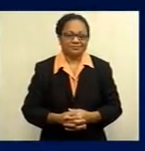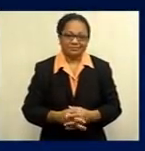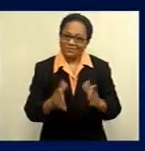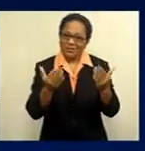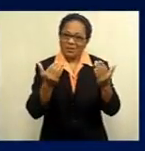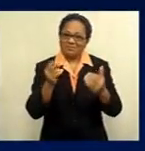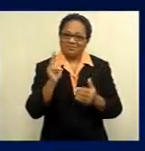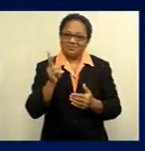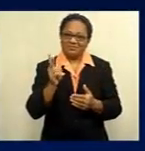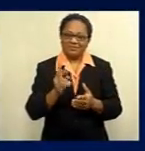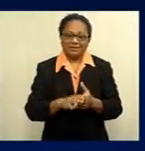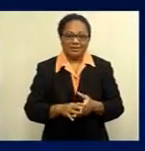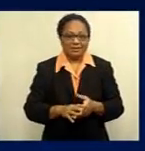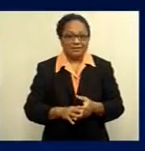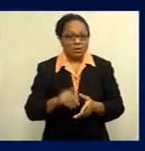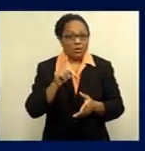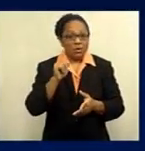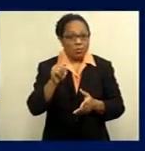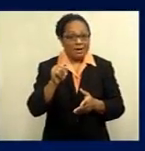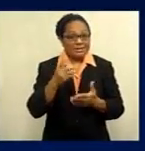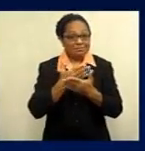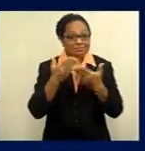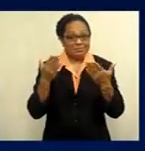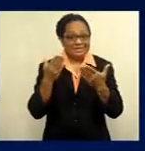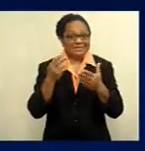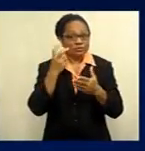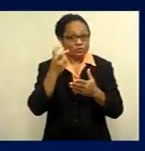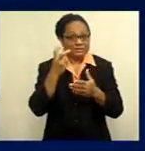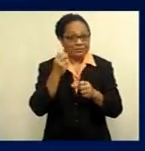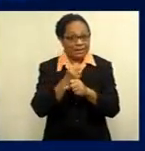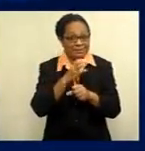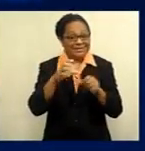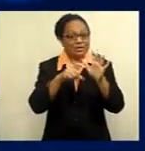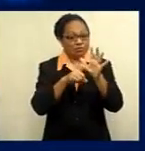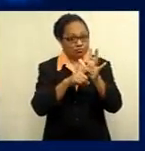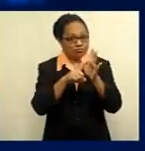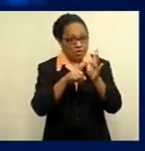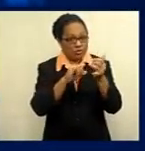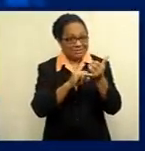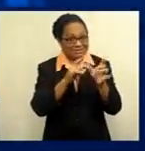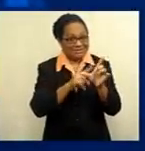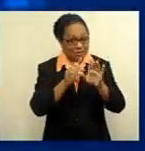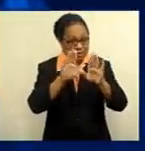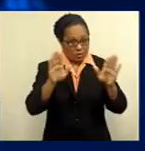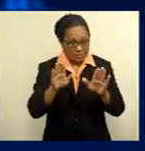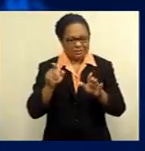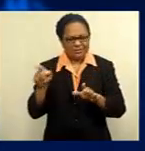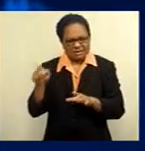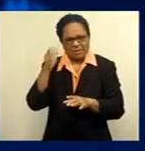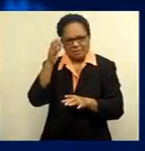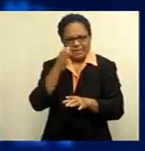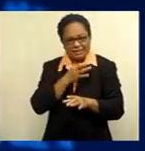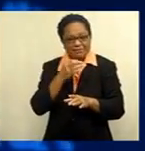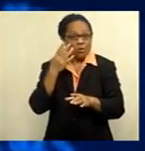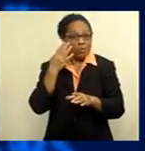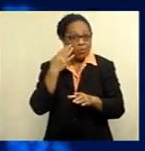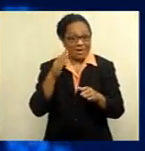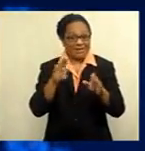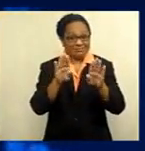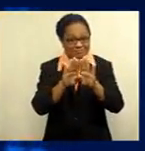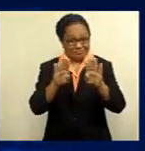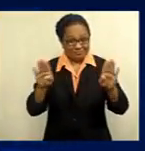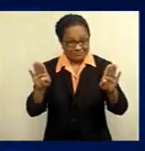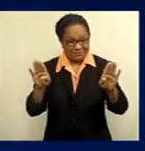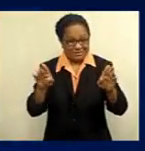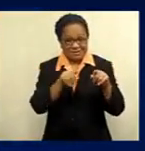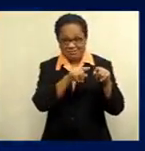Welcome back. One of the largest tour companies in Fiji, Rosie Holidays, believes that the opening the borders later this month will not mean that tourists